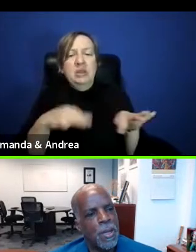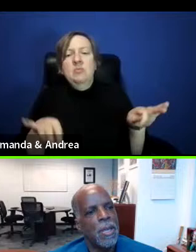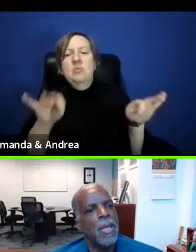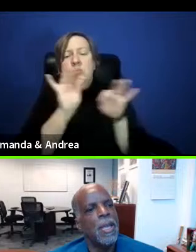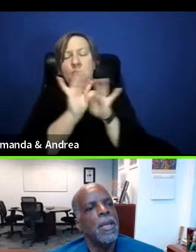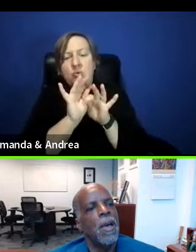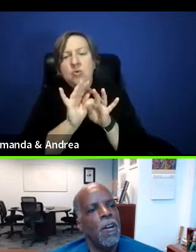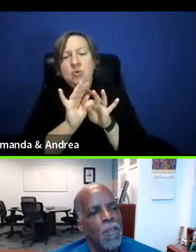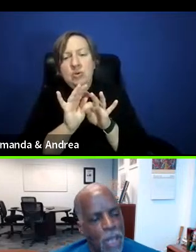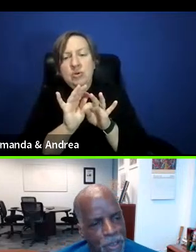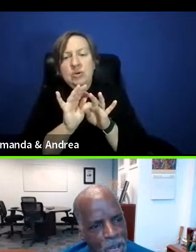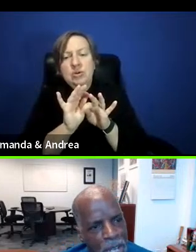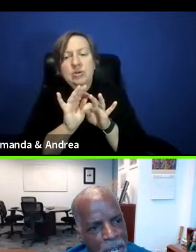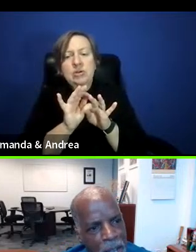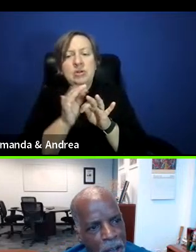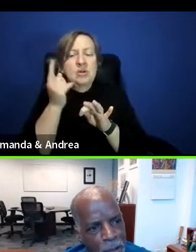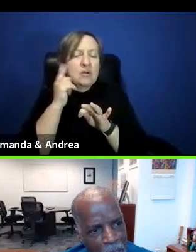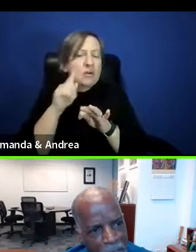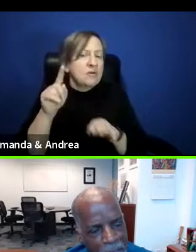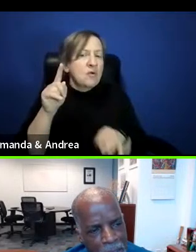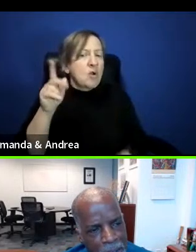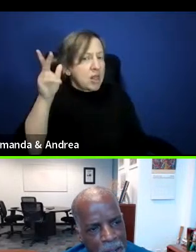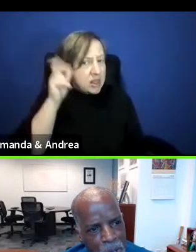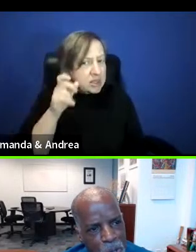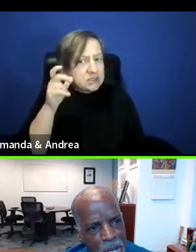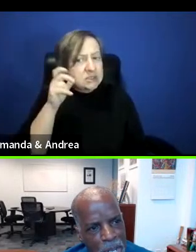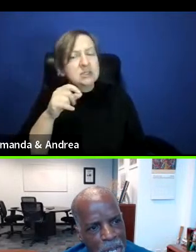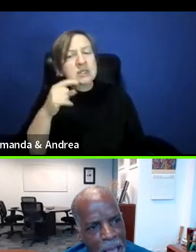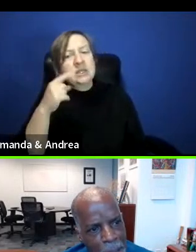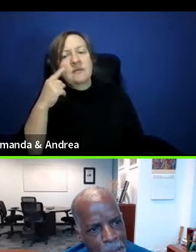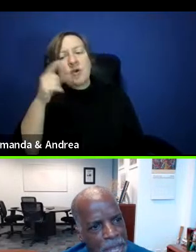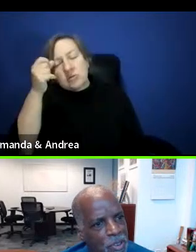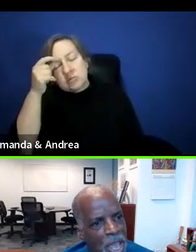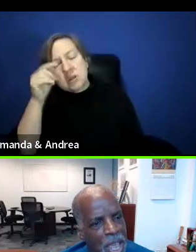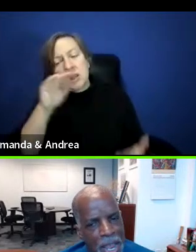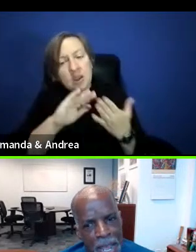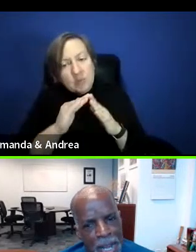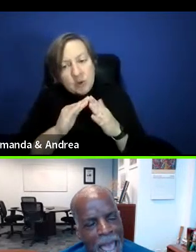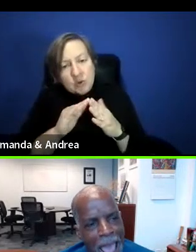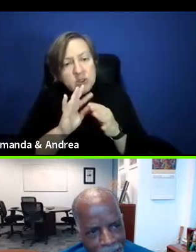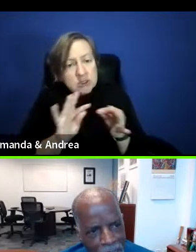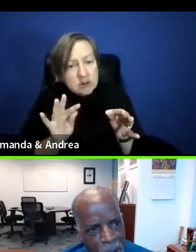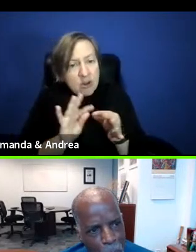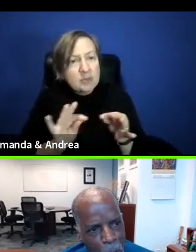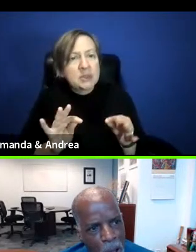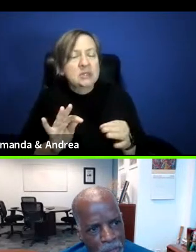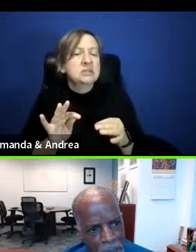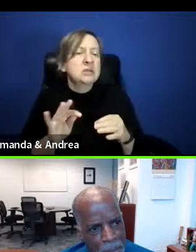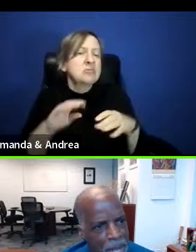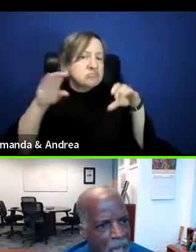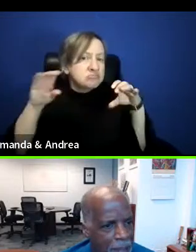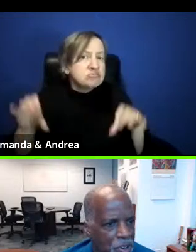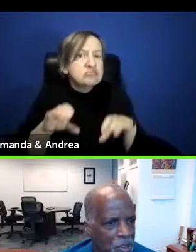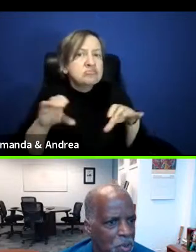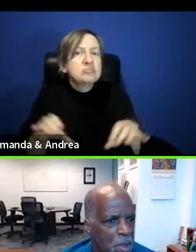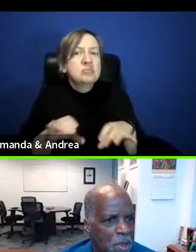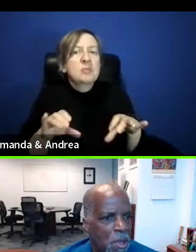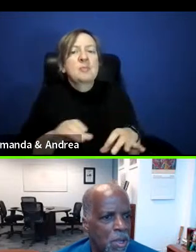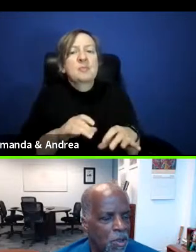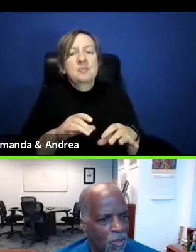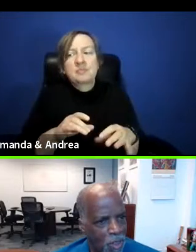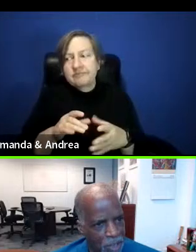of listening, of taking in community comments and acting upon them, and not